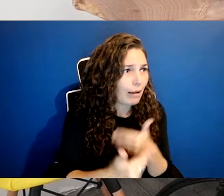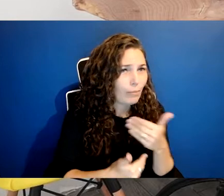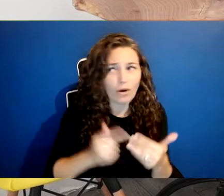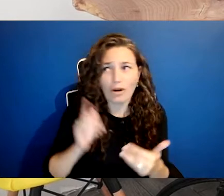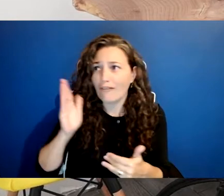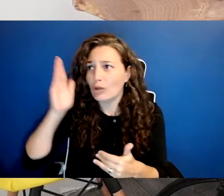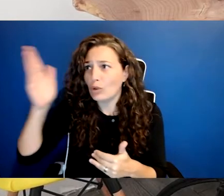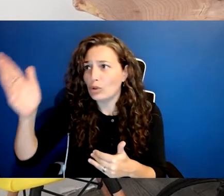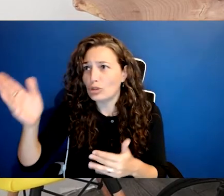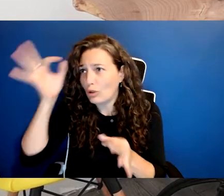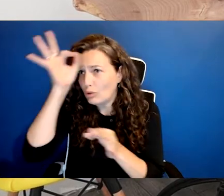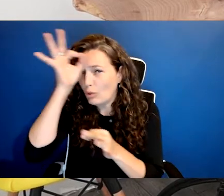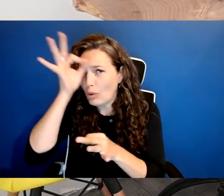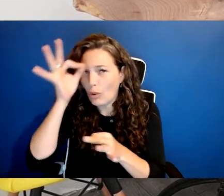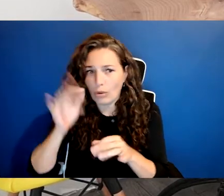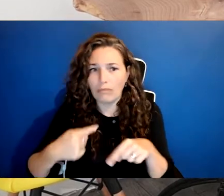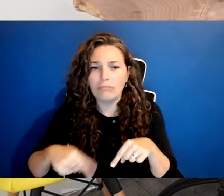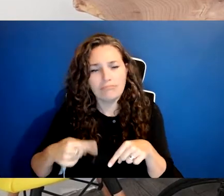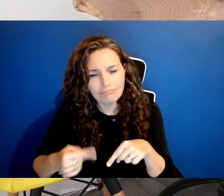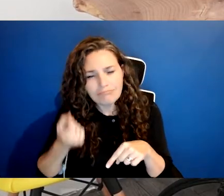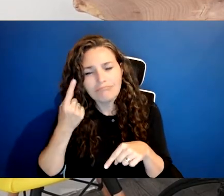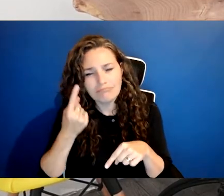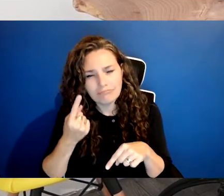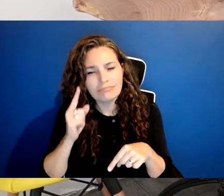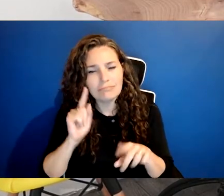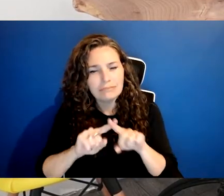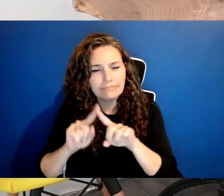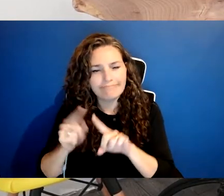or the future in general.